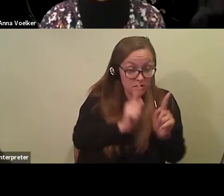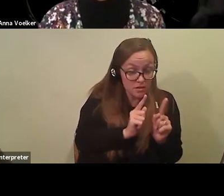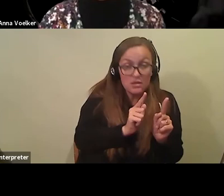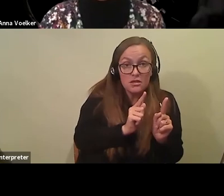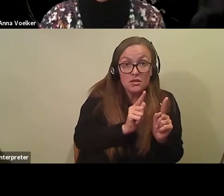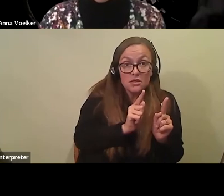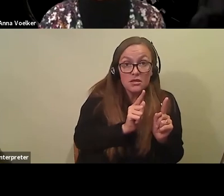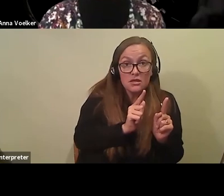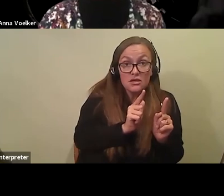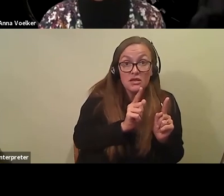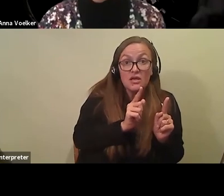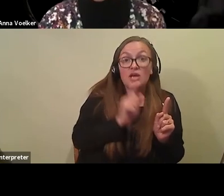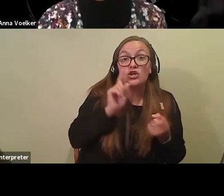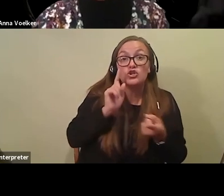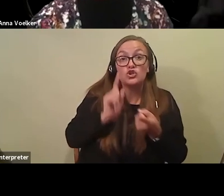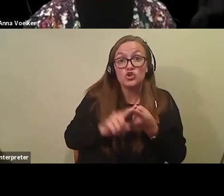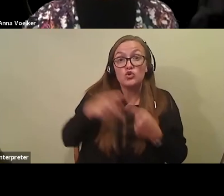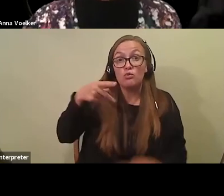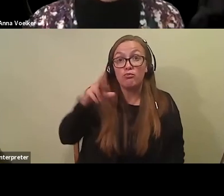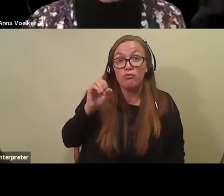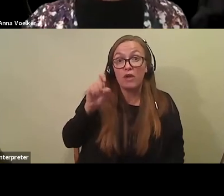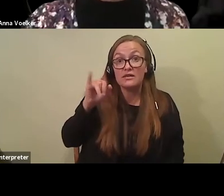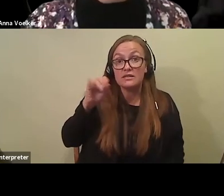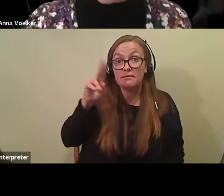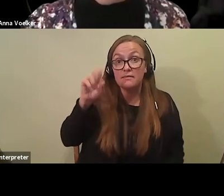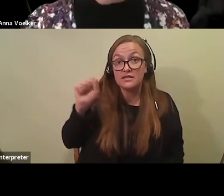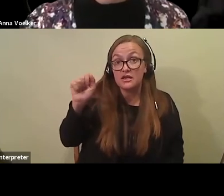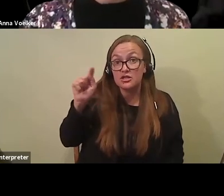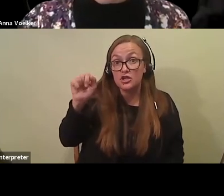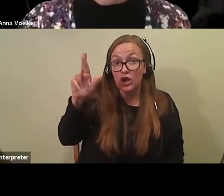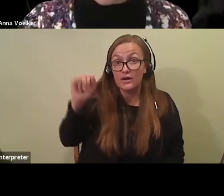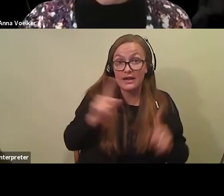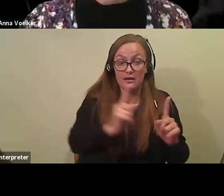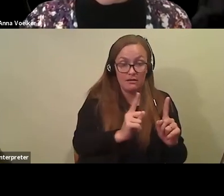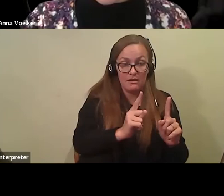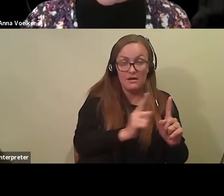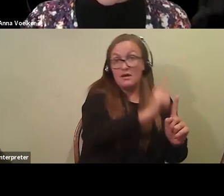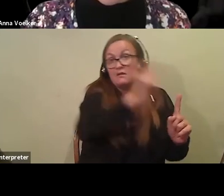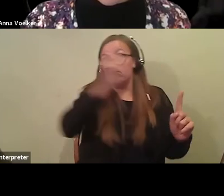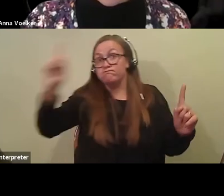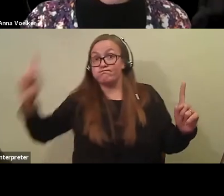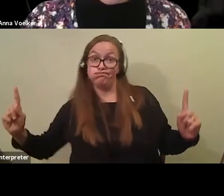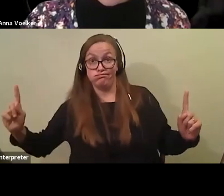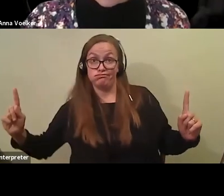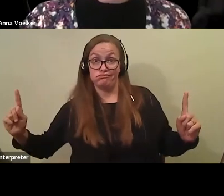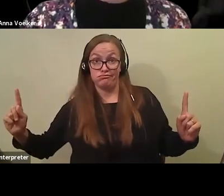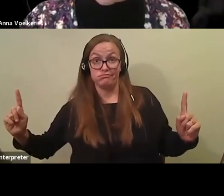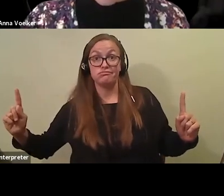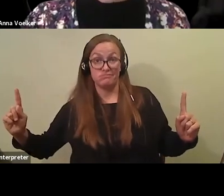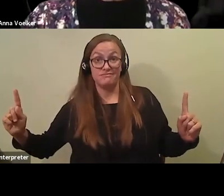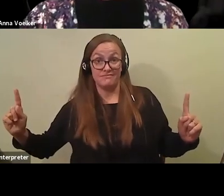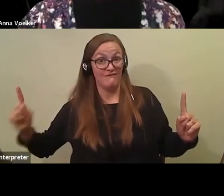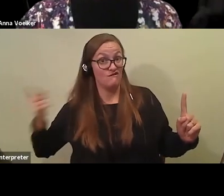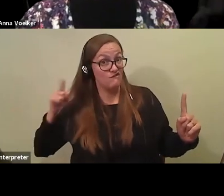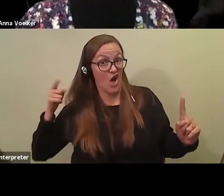a million. So interstellar travel, even if you've mastered interplanetary travel within the solar system,